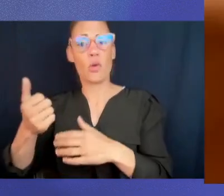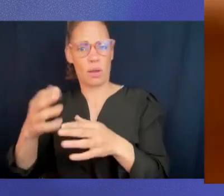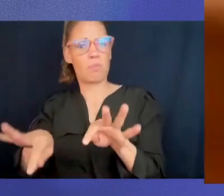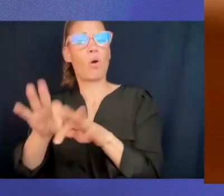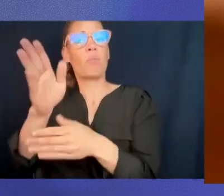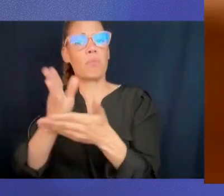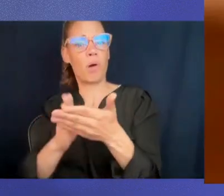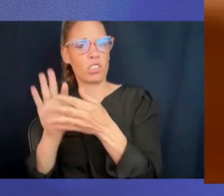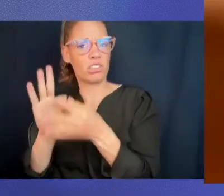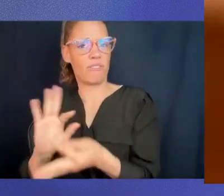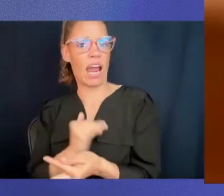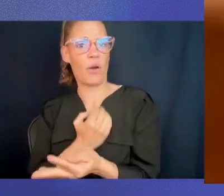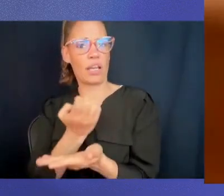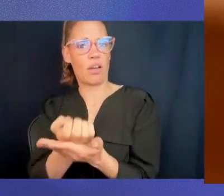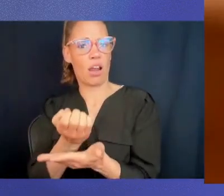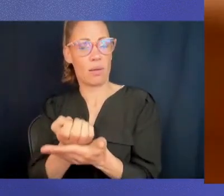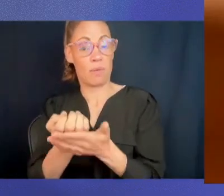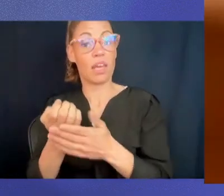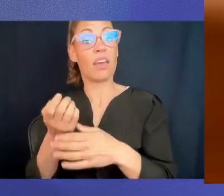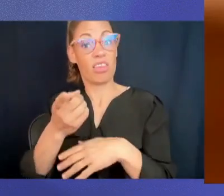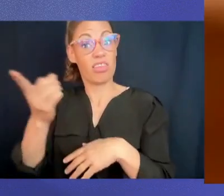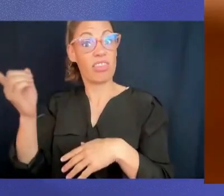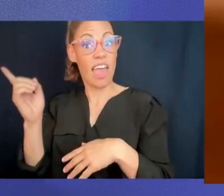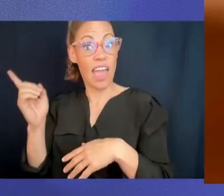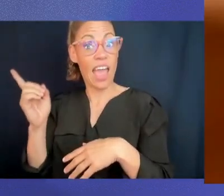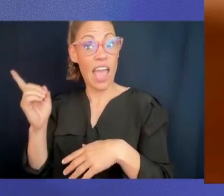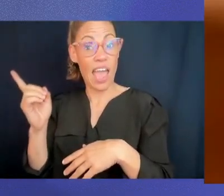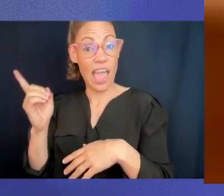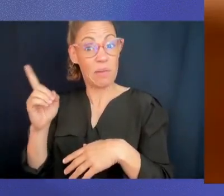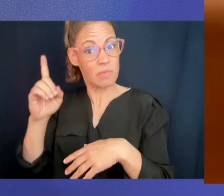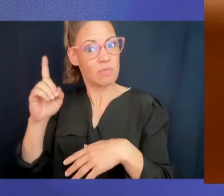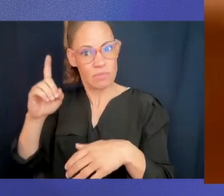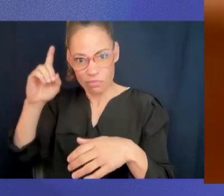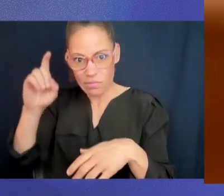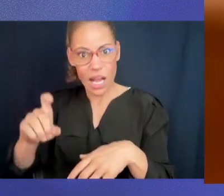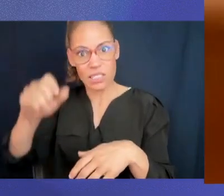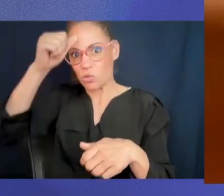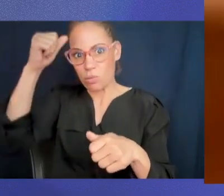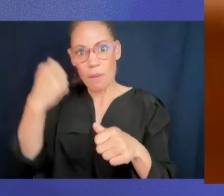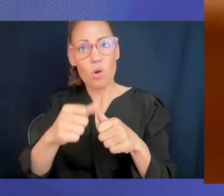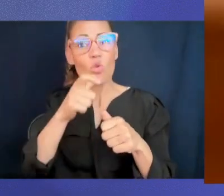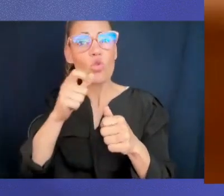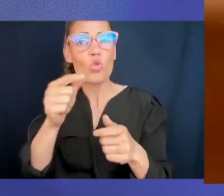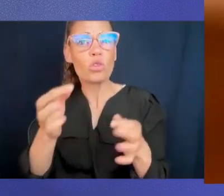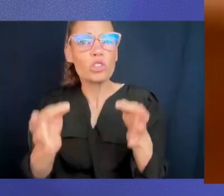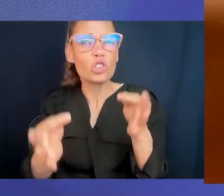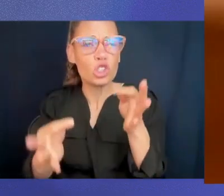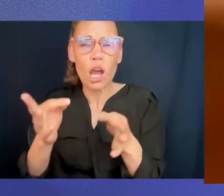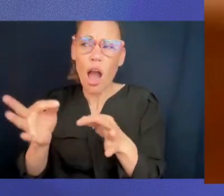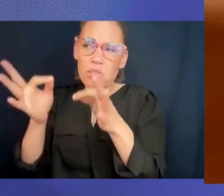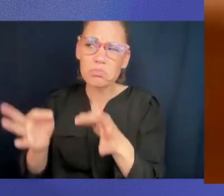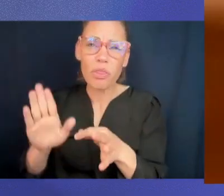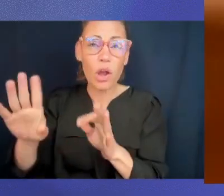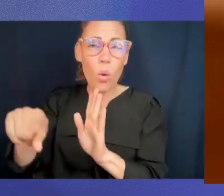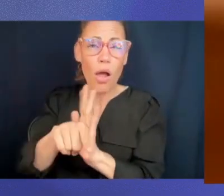us, better keep in mind that the judge of quality is the person